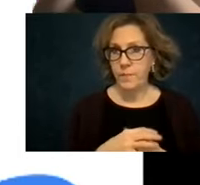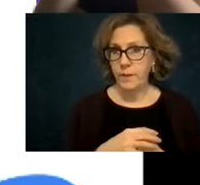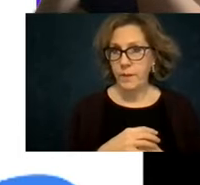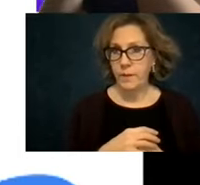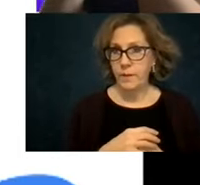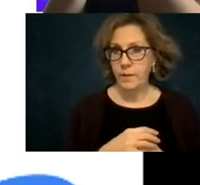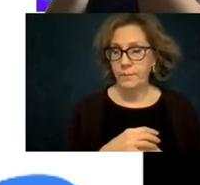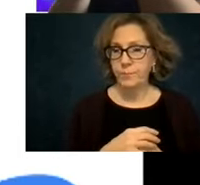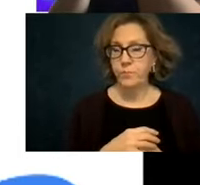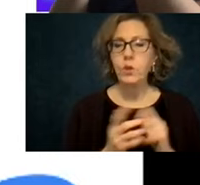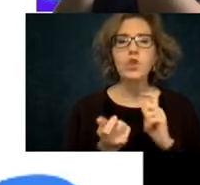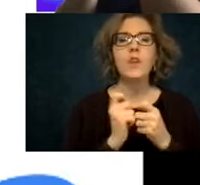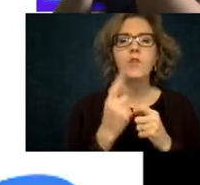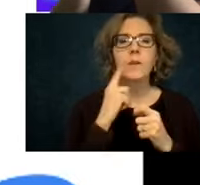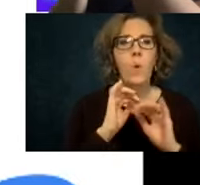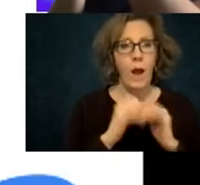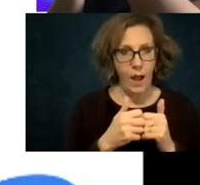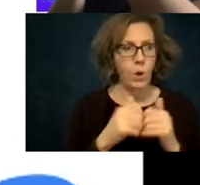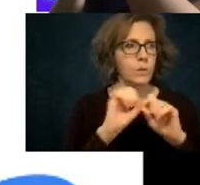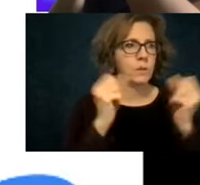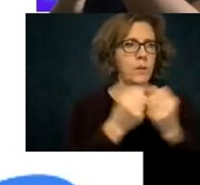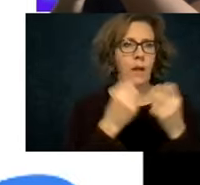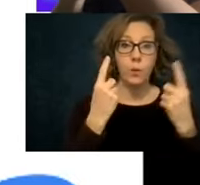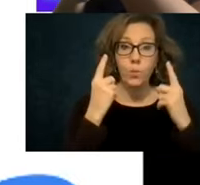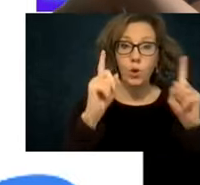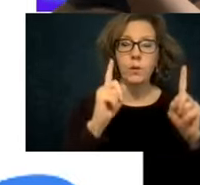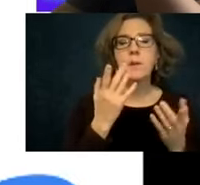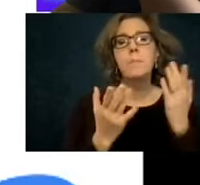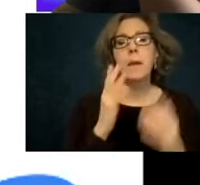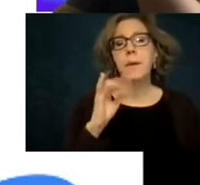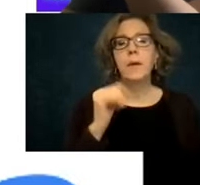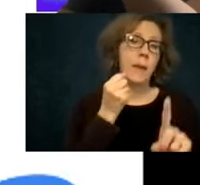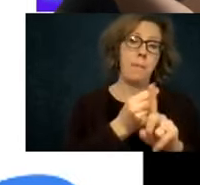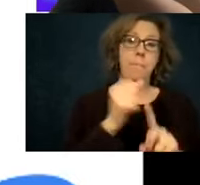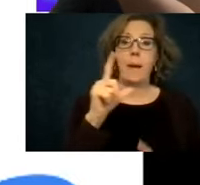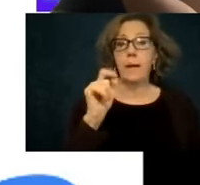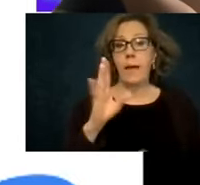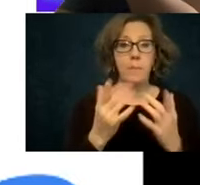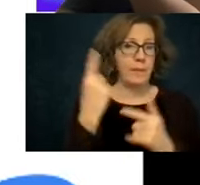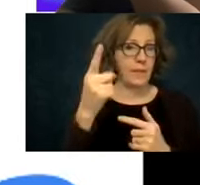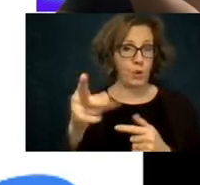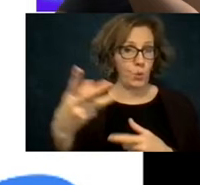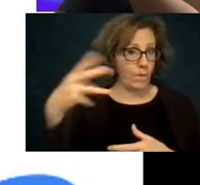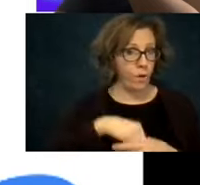sort of society works, then Impact Lab might it be something you want to come work with us on. And